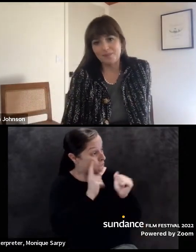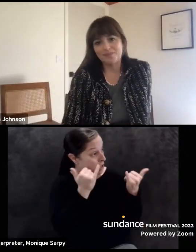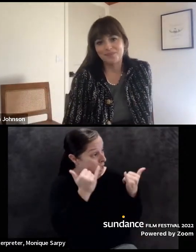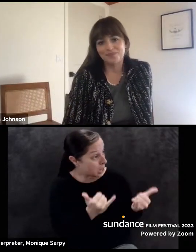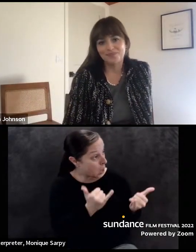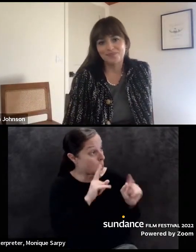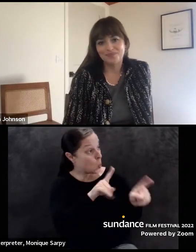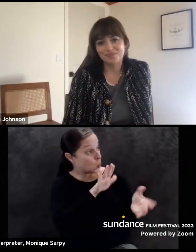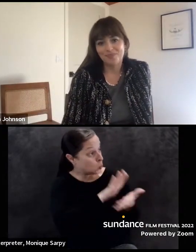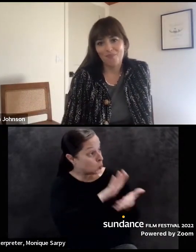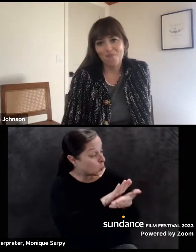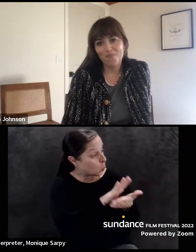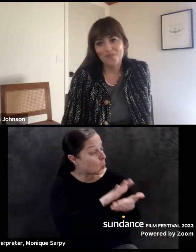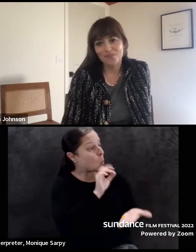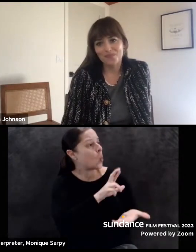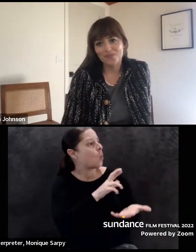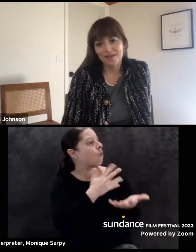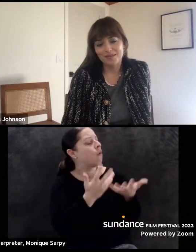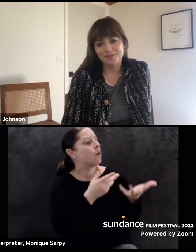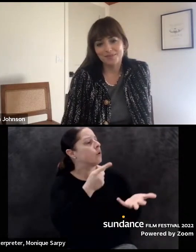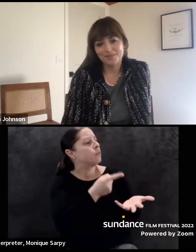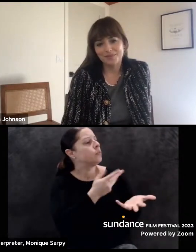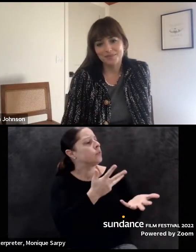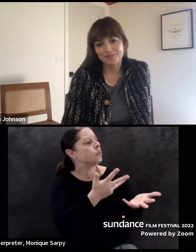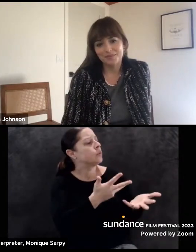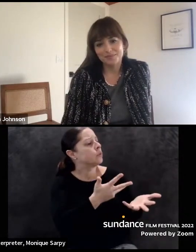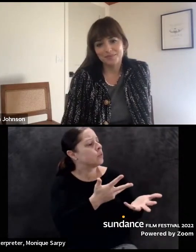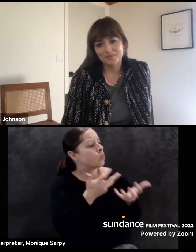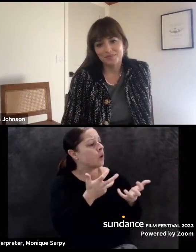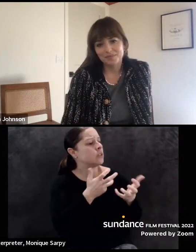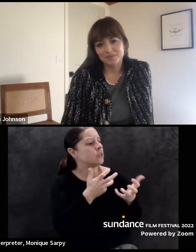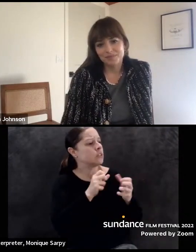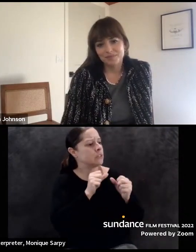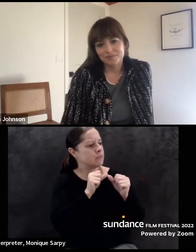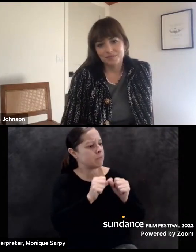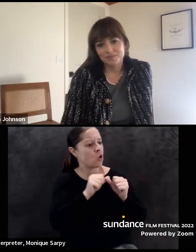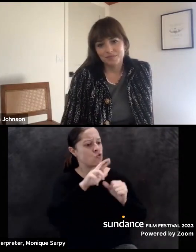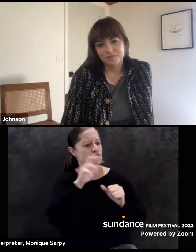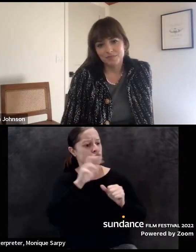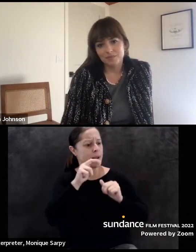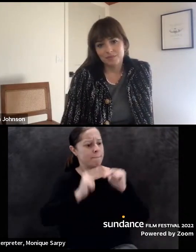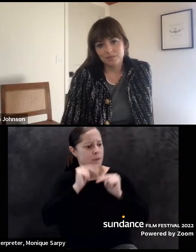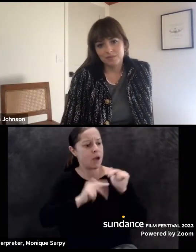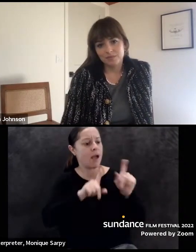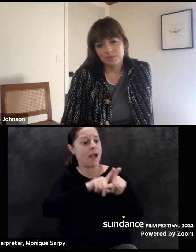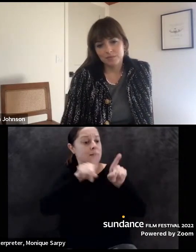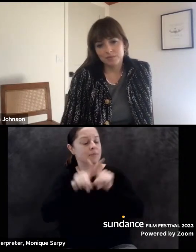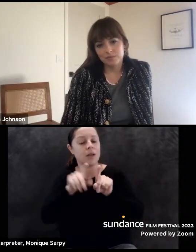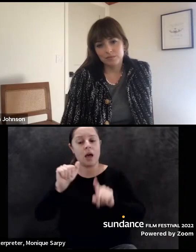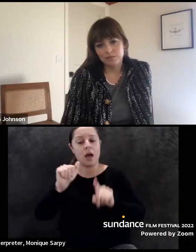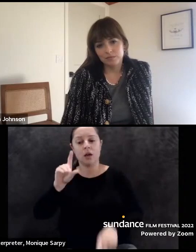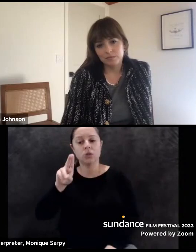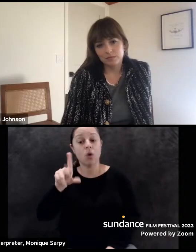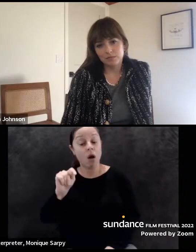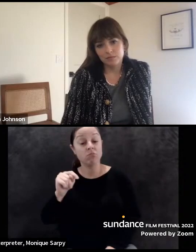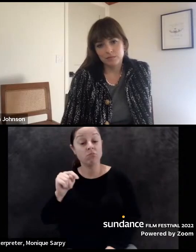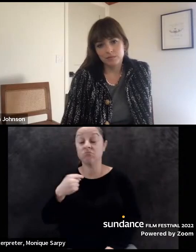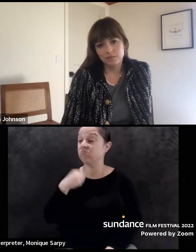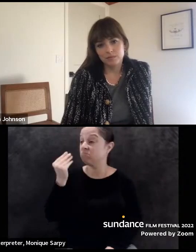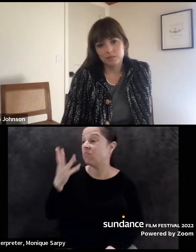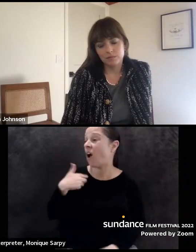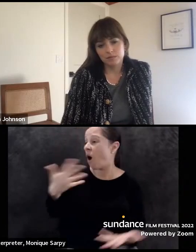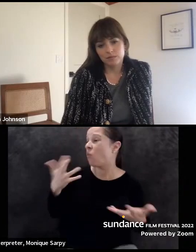school? Or do you really want to rebuild as an adult? And I said, I really want to rebuild. And so that's what we did. And so a